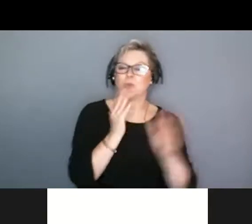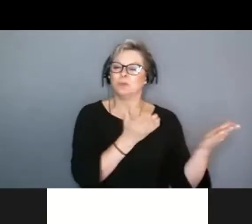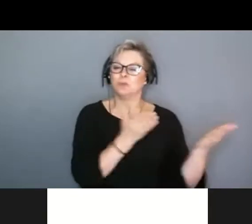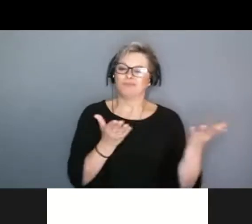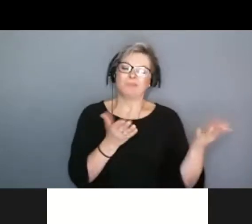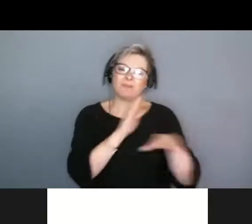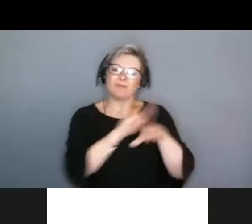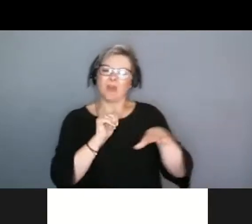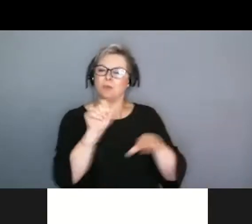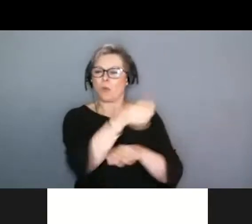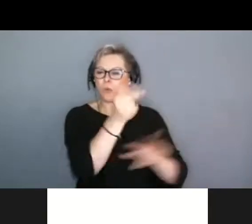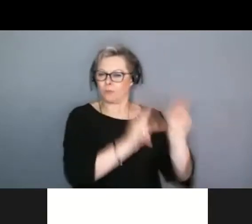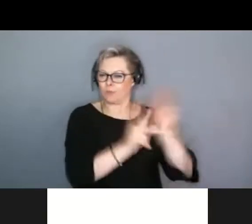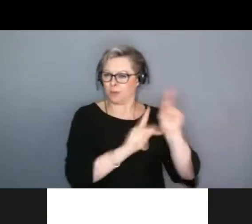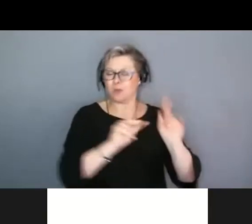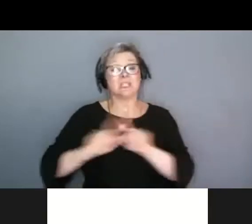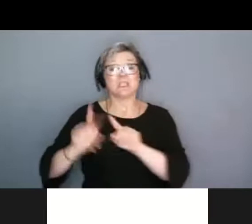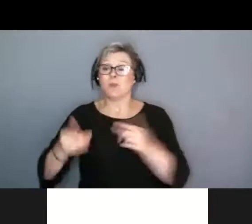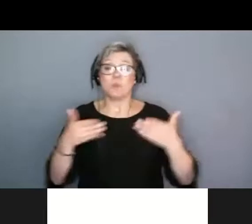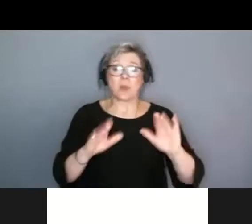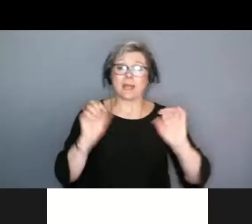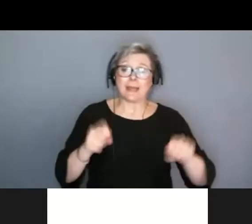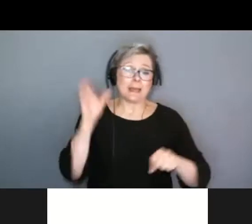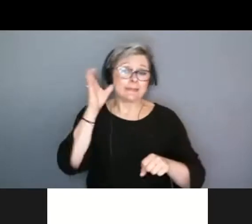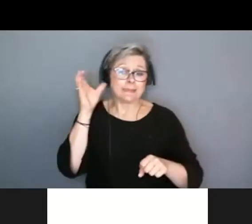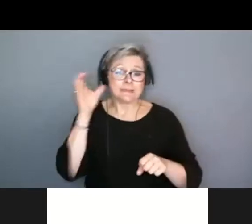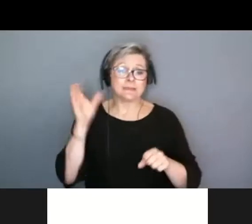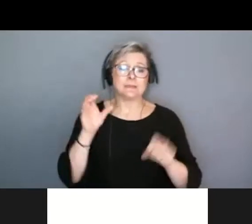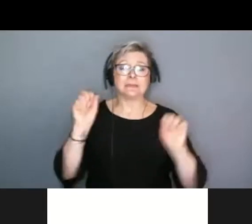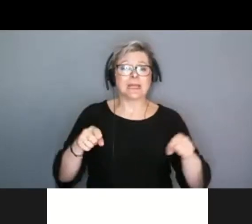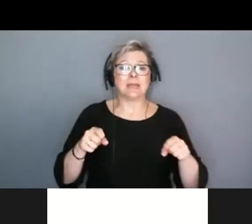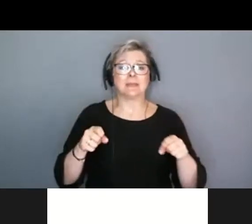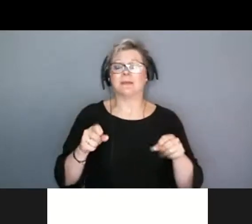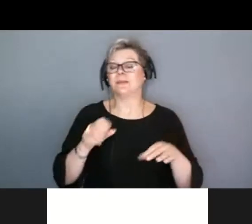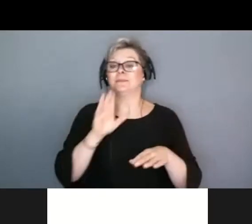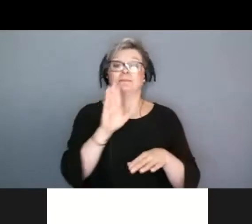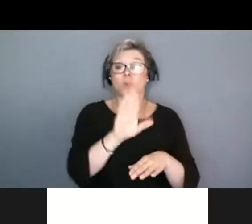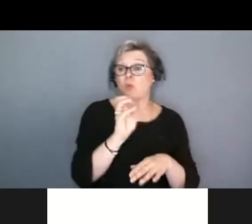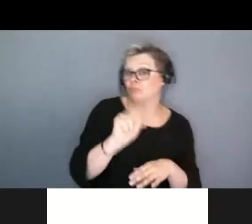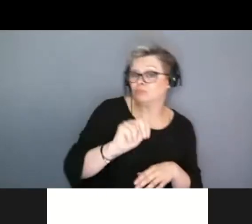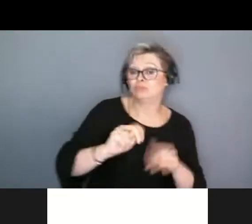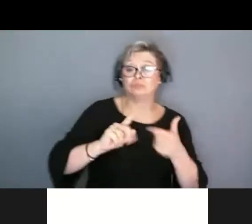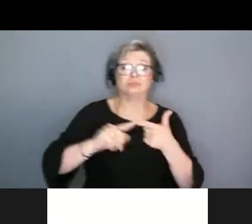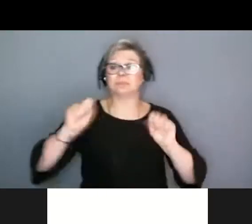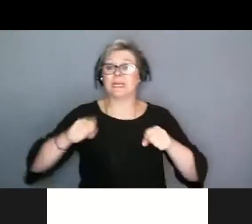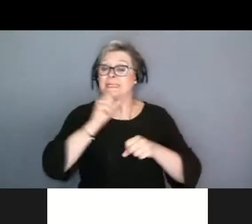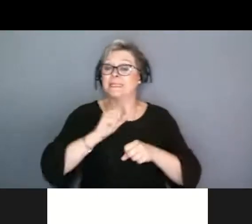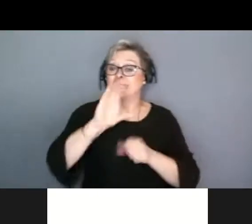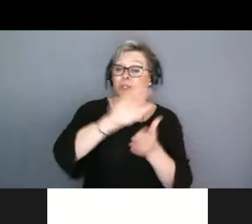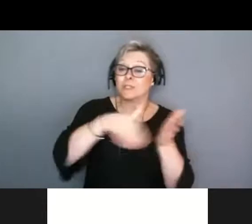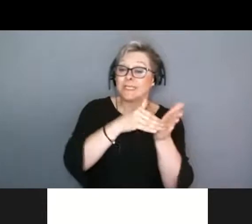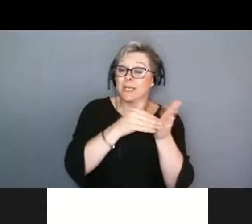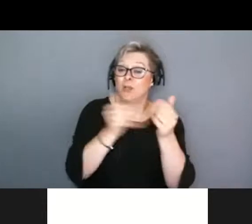that we can listen to this podcast. As David said, it can be on your own. It could be through a Senior Centers Without